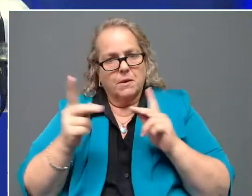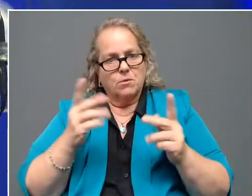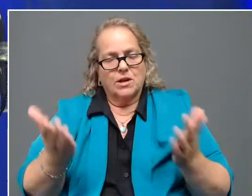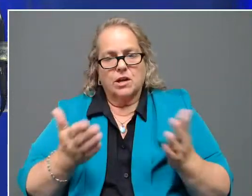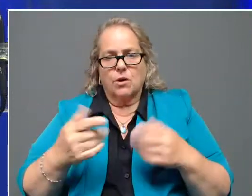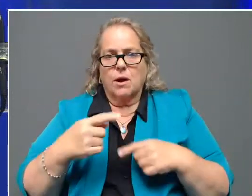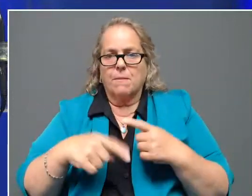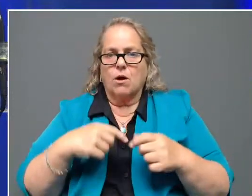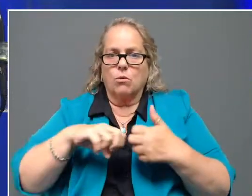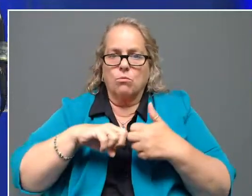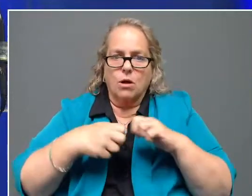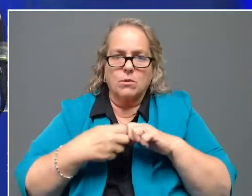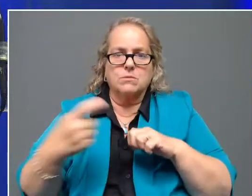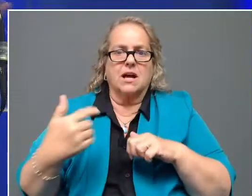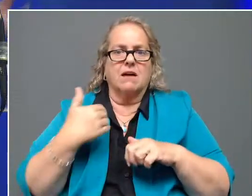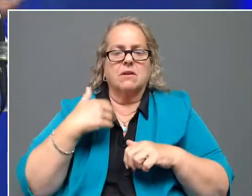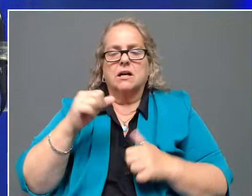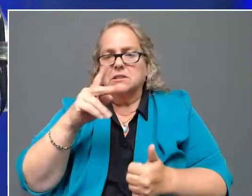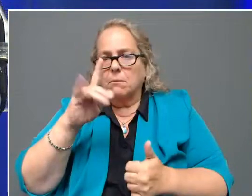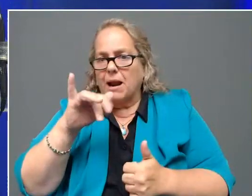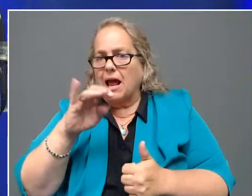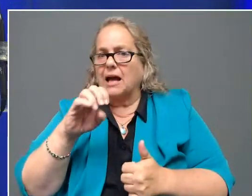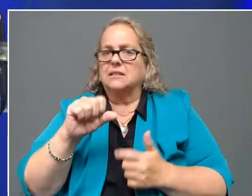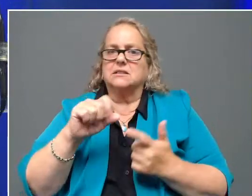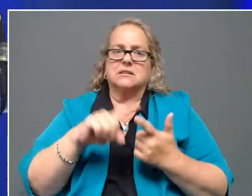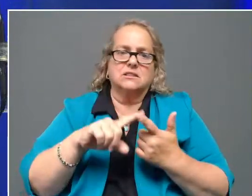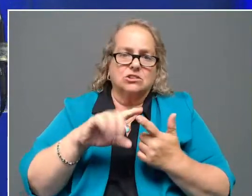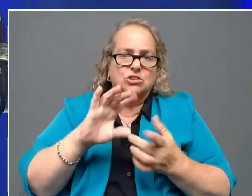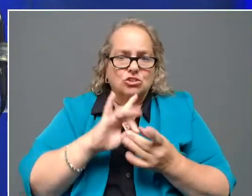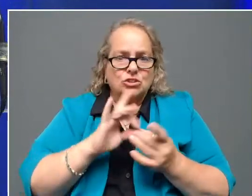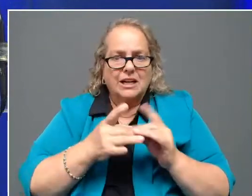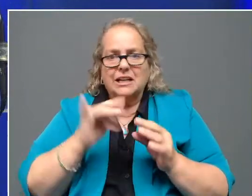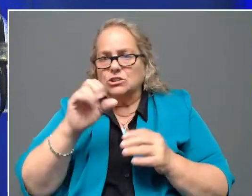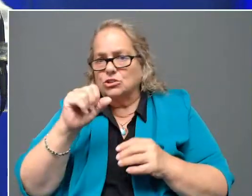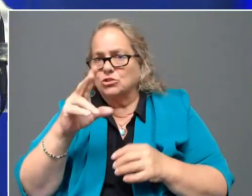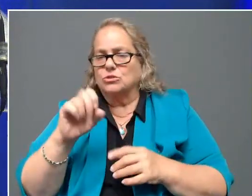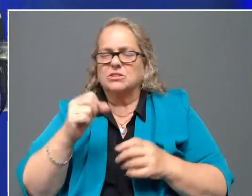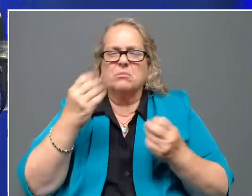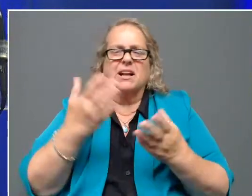they were having, supply chain issues, all sorts of. Greg mentioned the